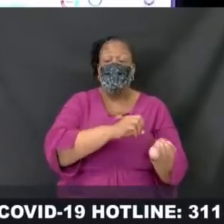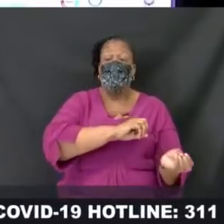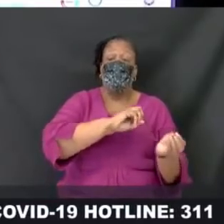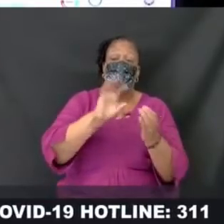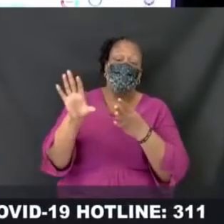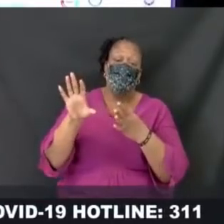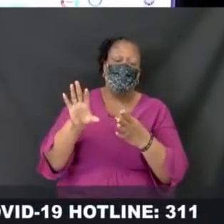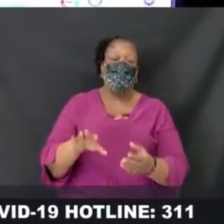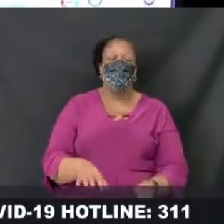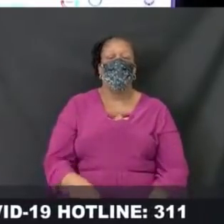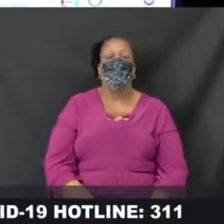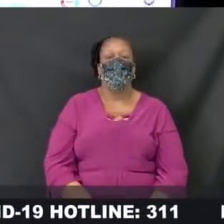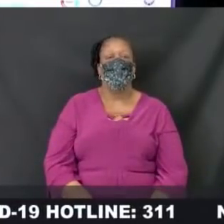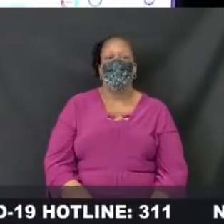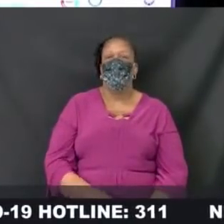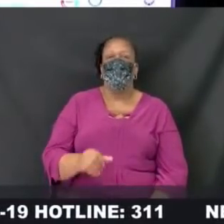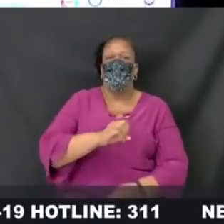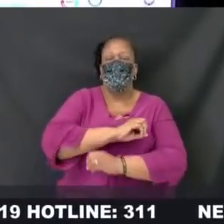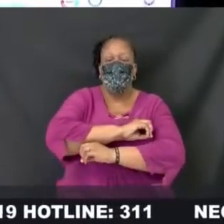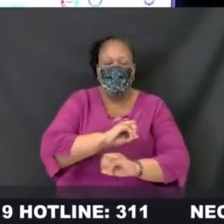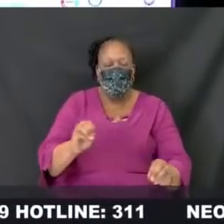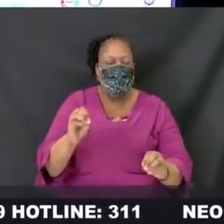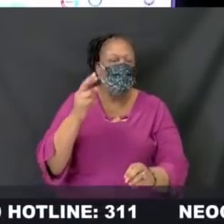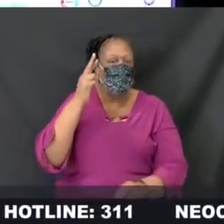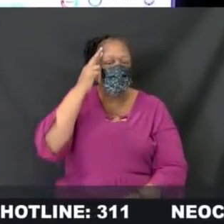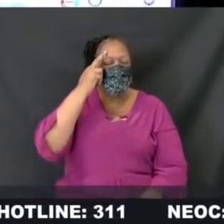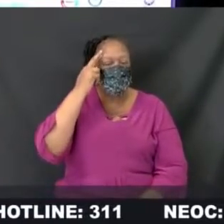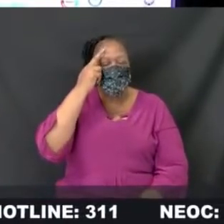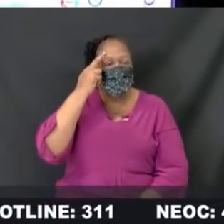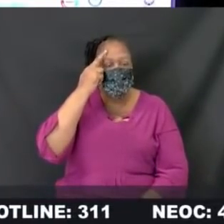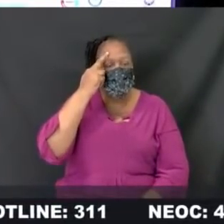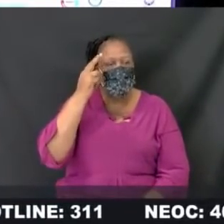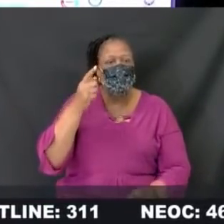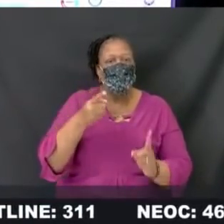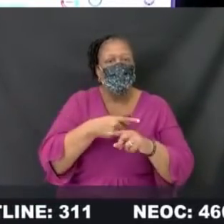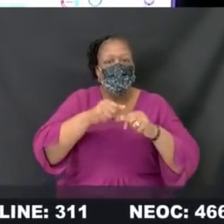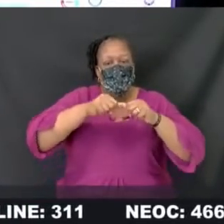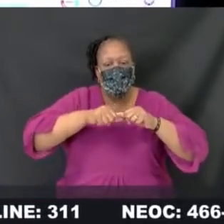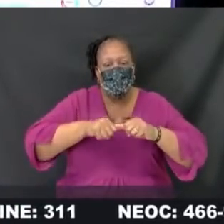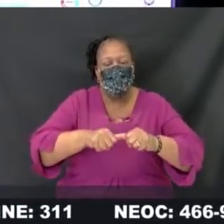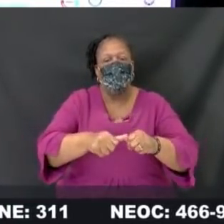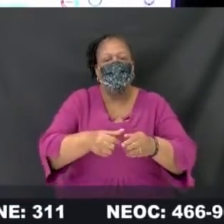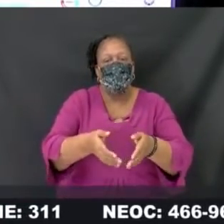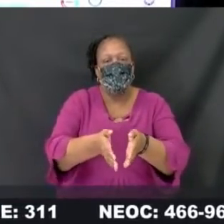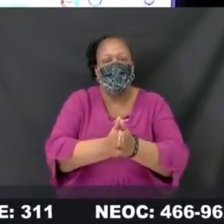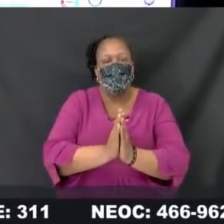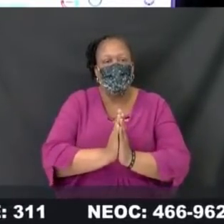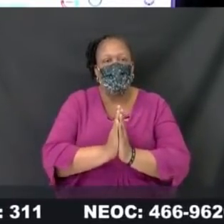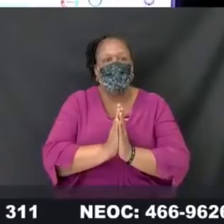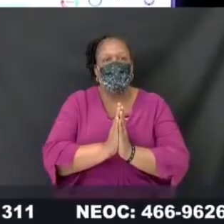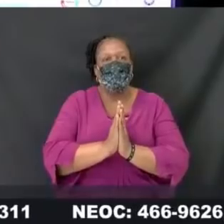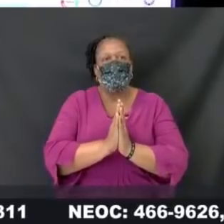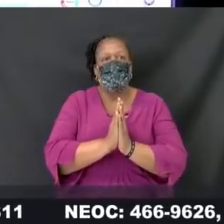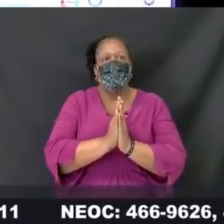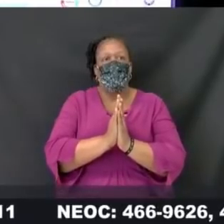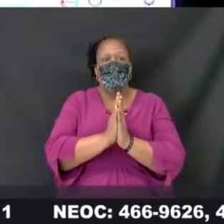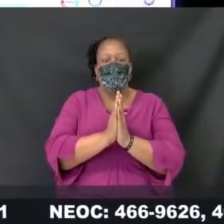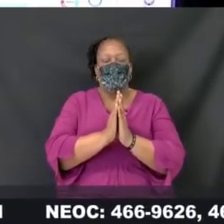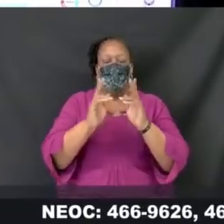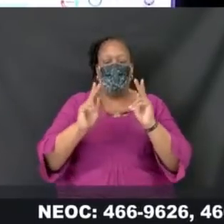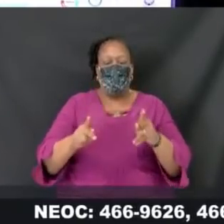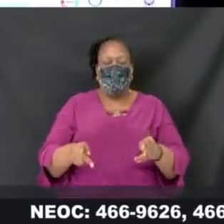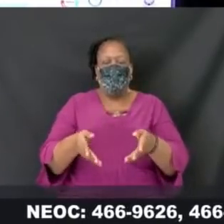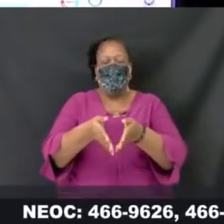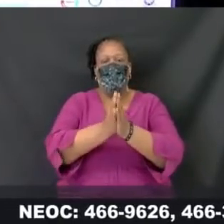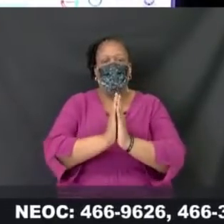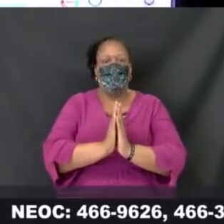said, there is really no reason for us to continue to have these expiry vaccine trackers that we seem to be getting